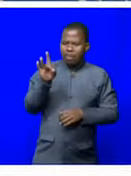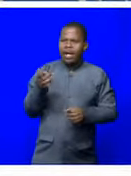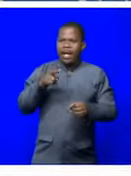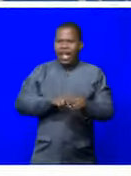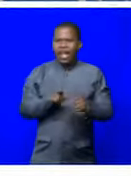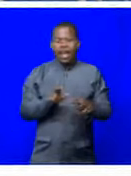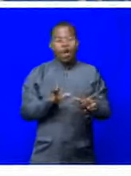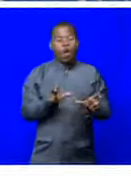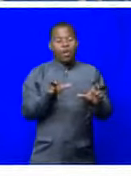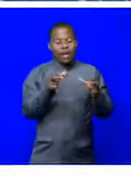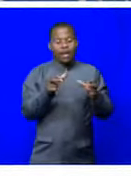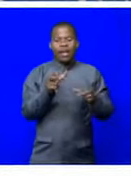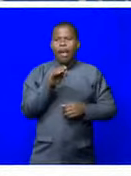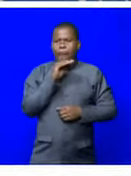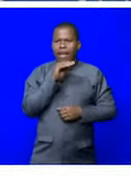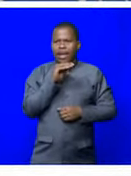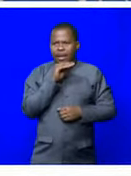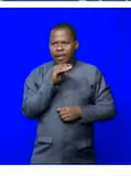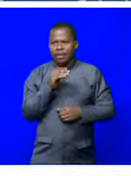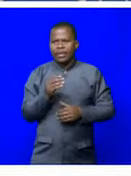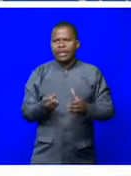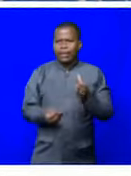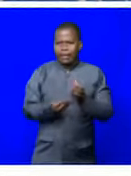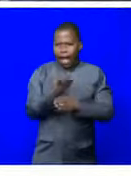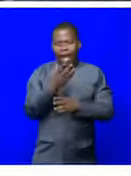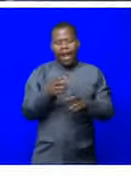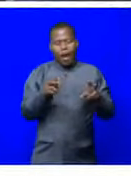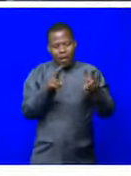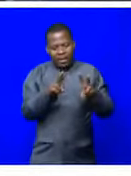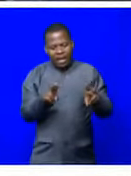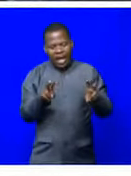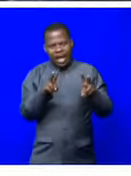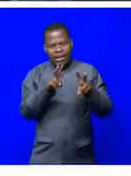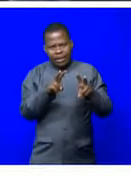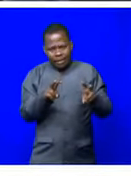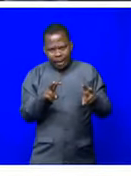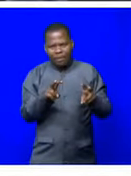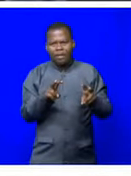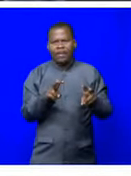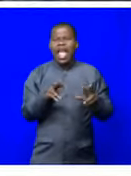committee had to conduct an eligibility checks where